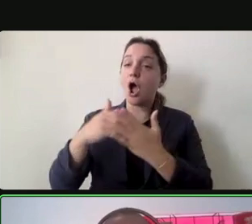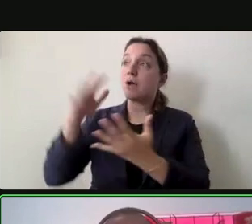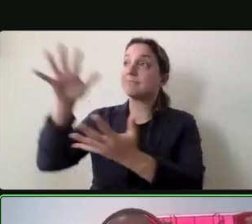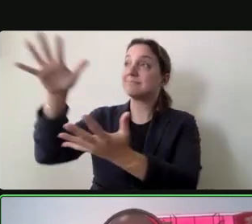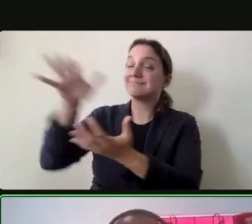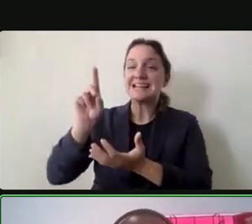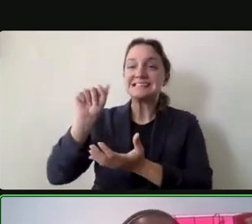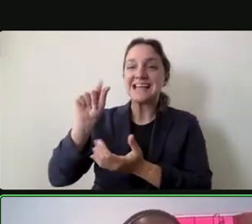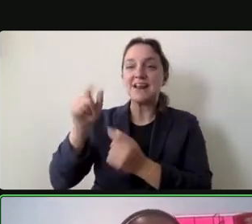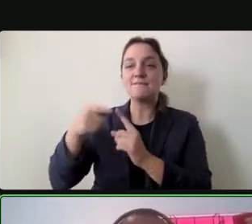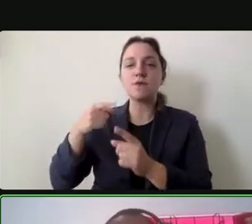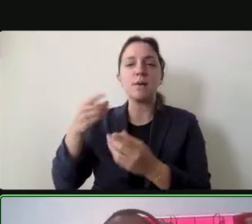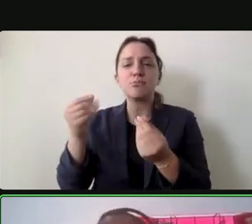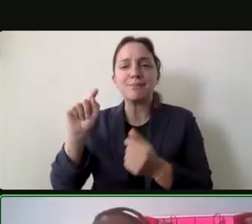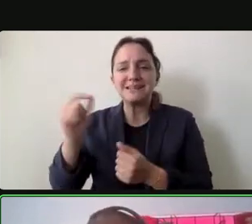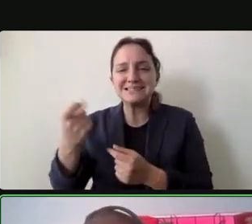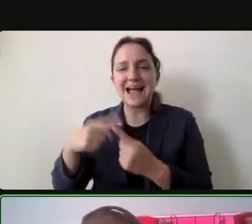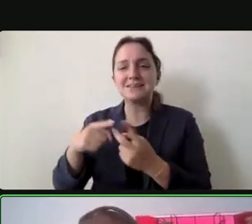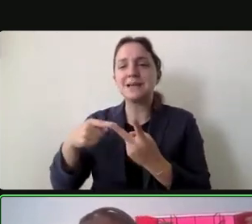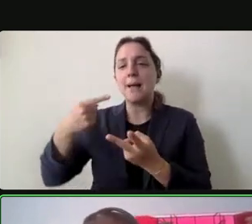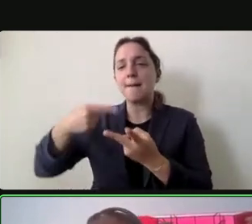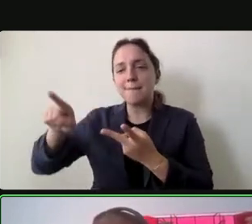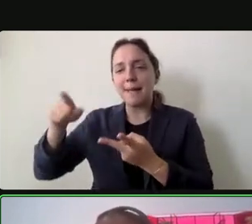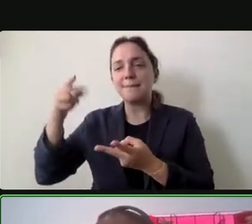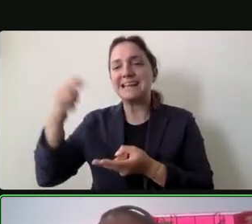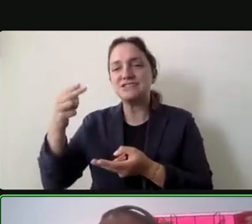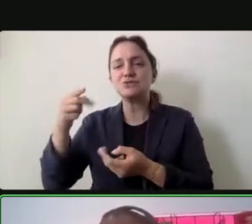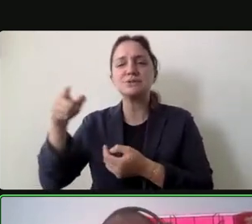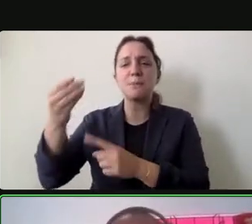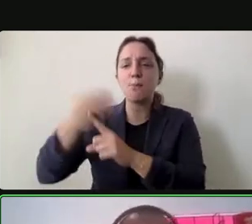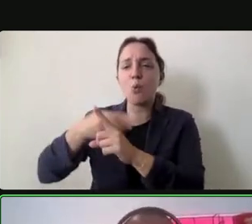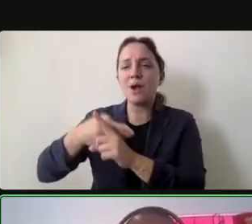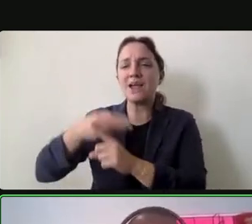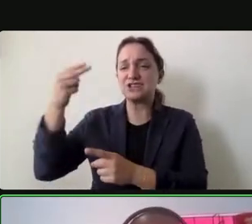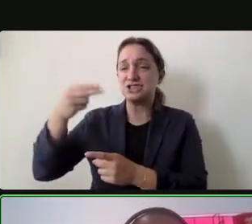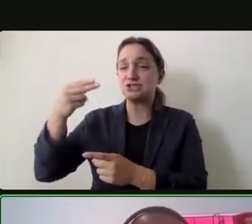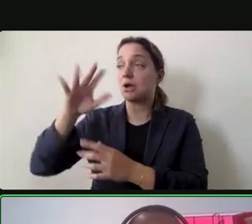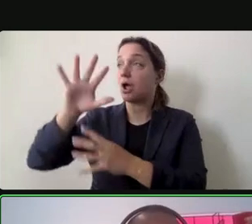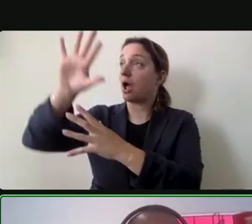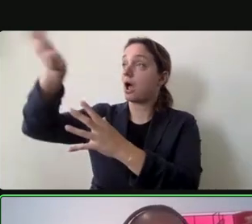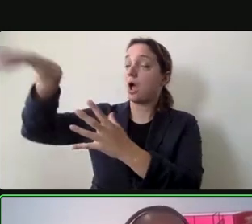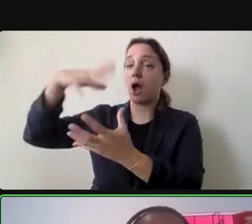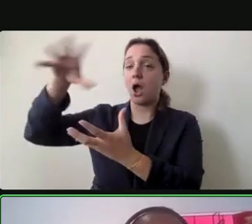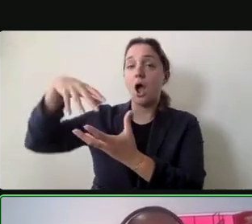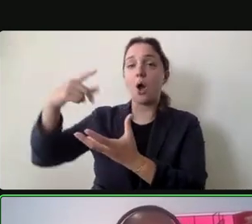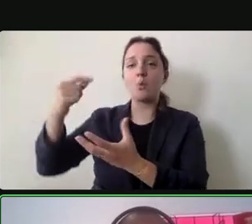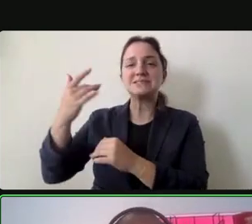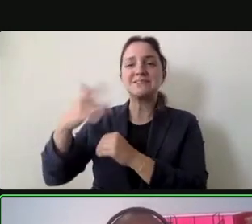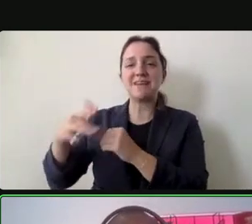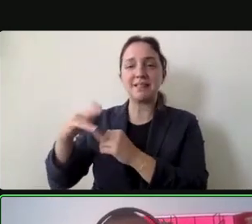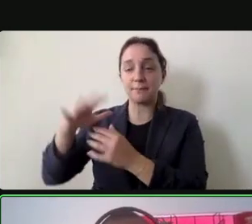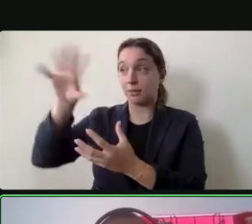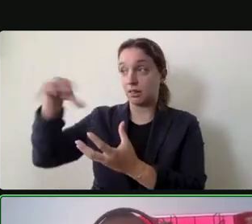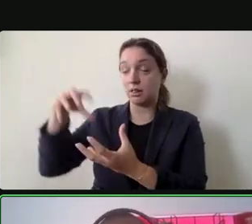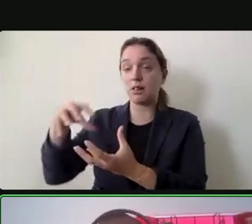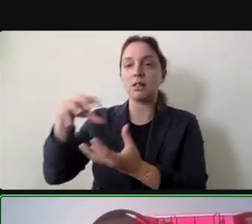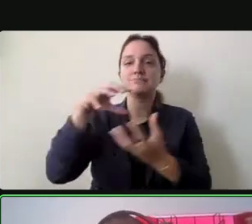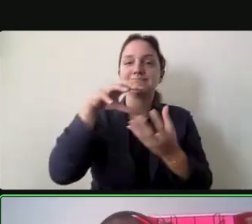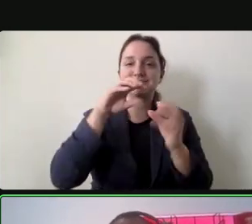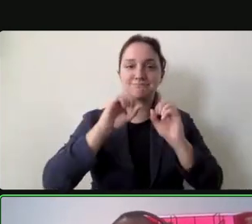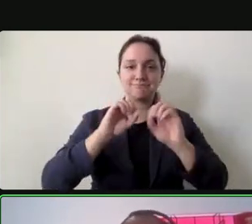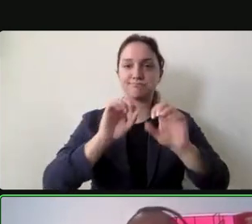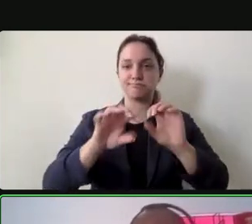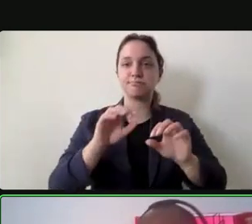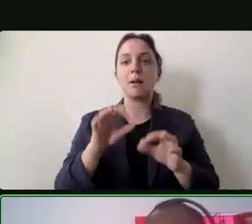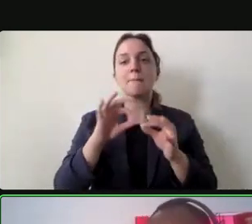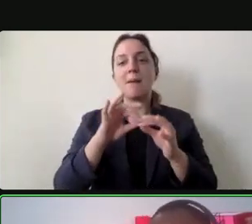payments and histories, from mortgage histories, all of the data that's available on the building shape and size and